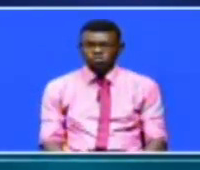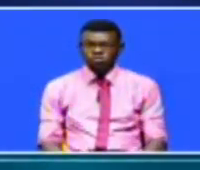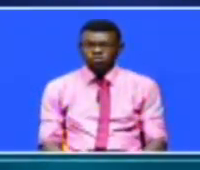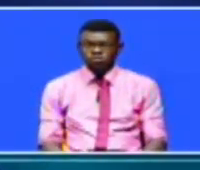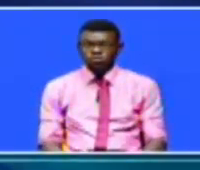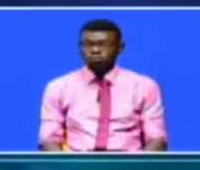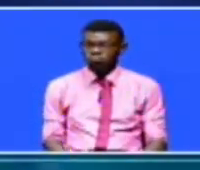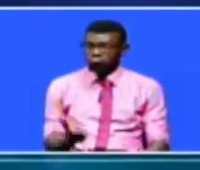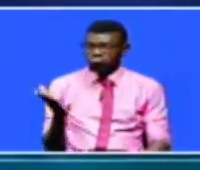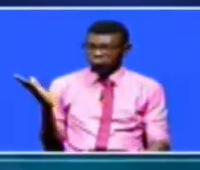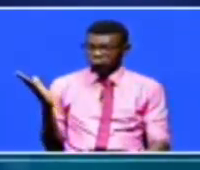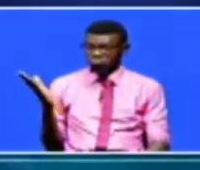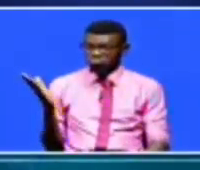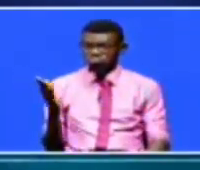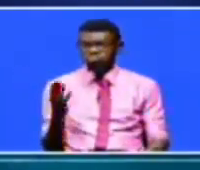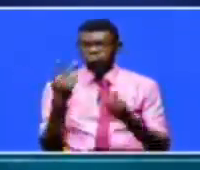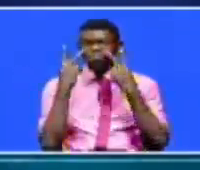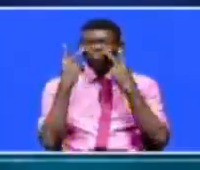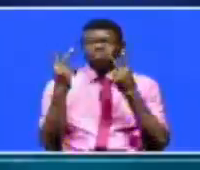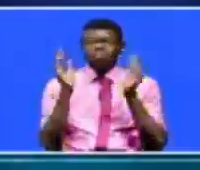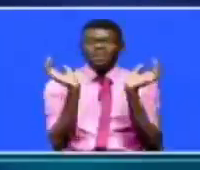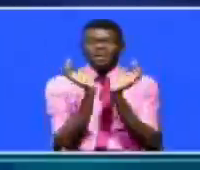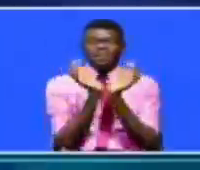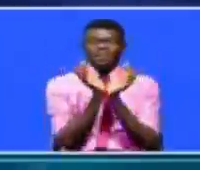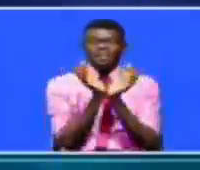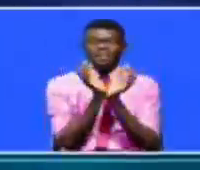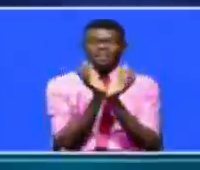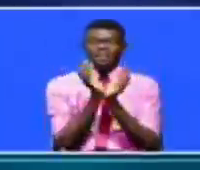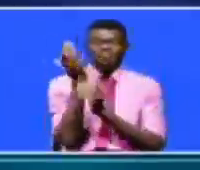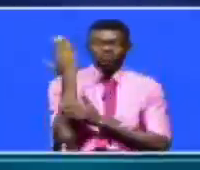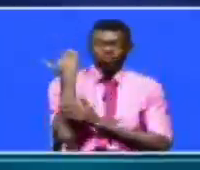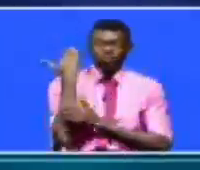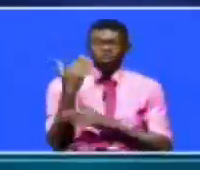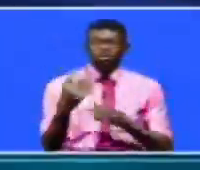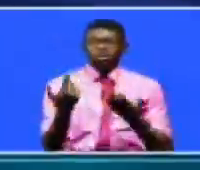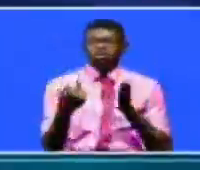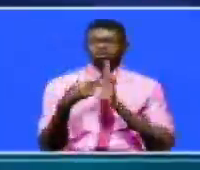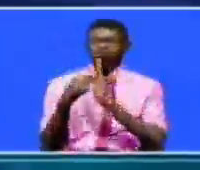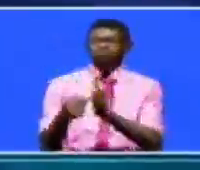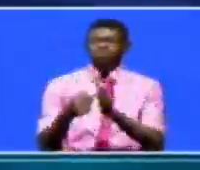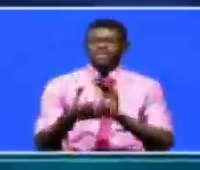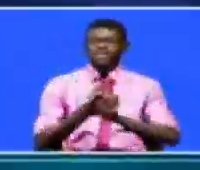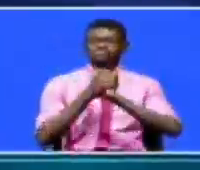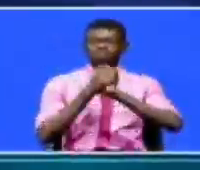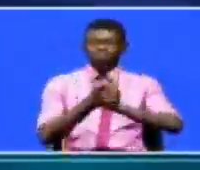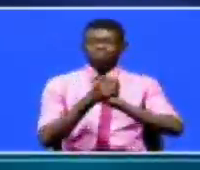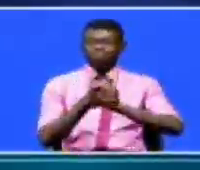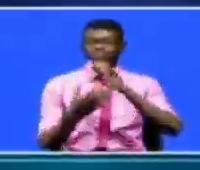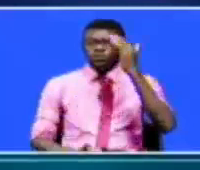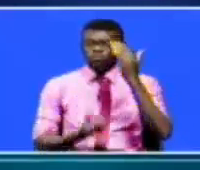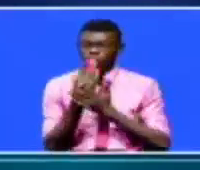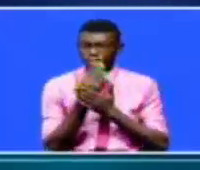Perhaps best describes this feat at the Kasarani Sports Complex that sealed the Jubilee Party launch, but buried beneath